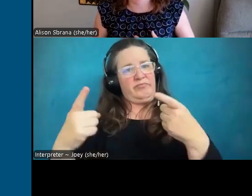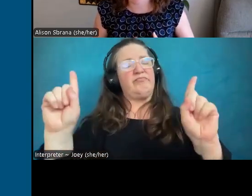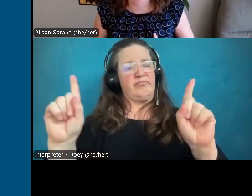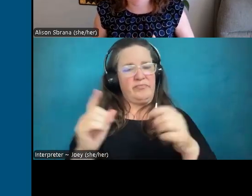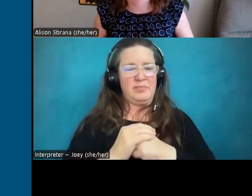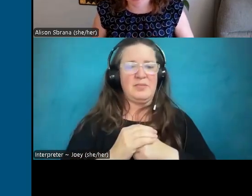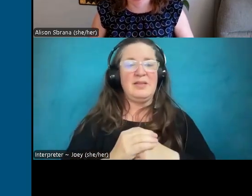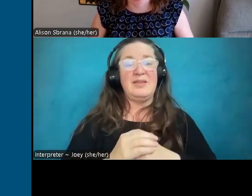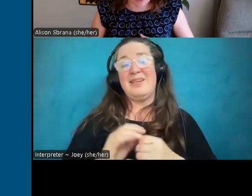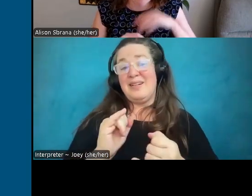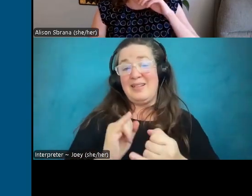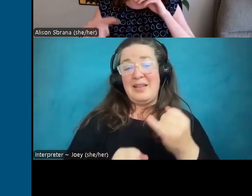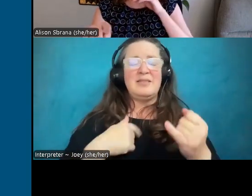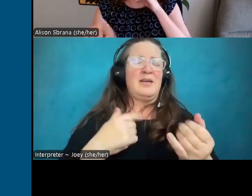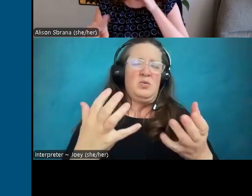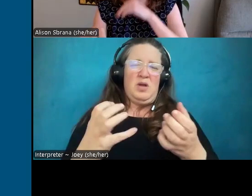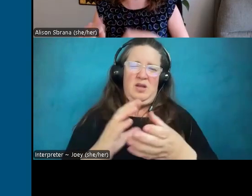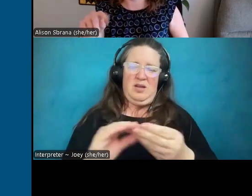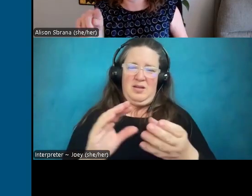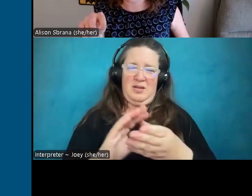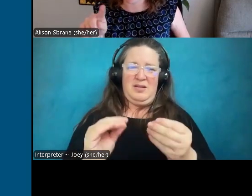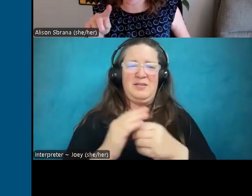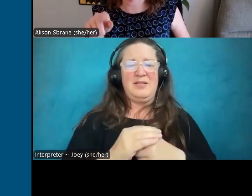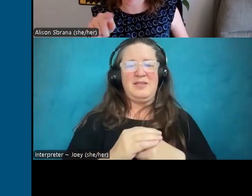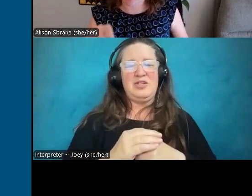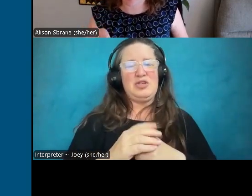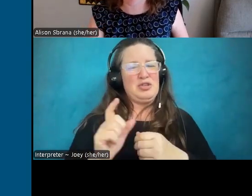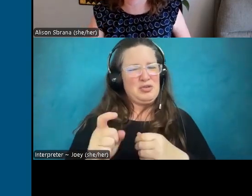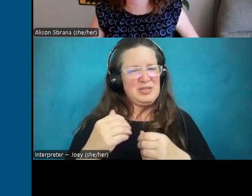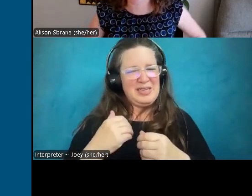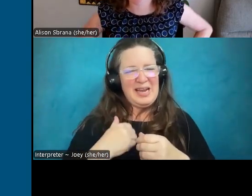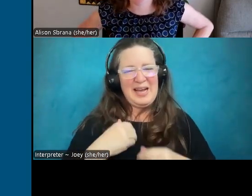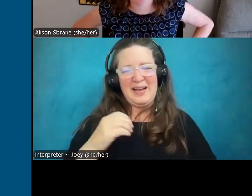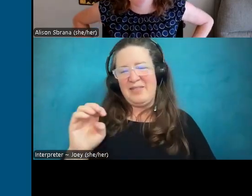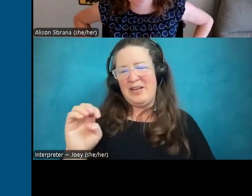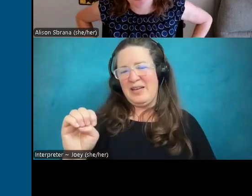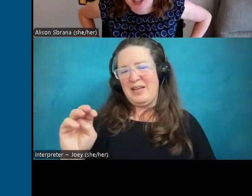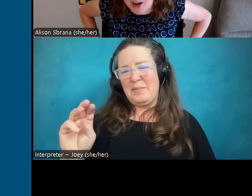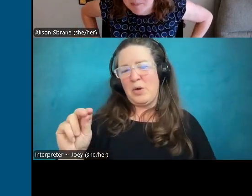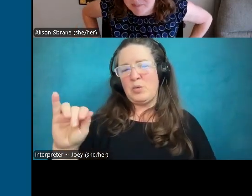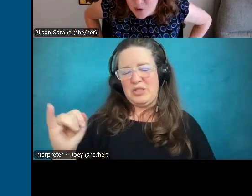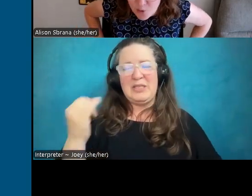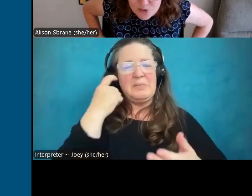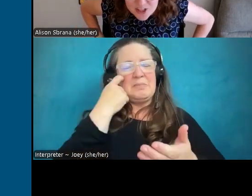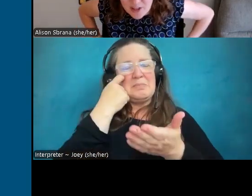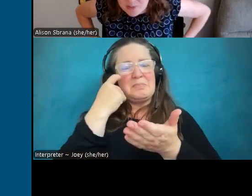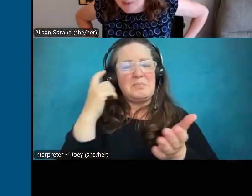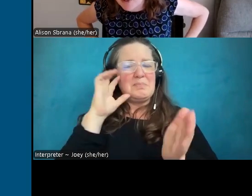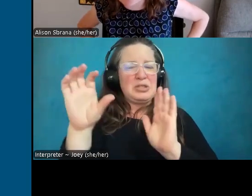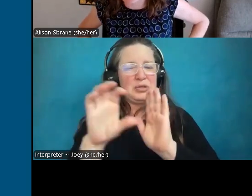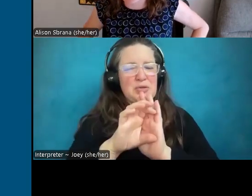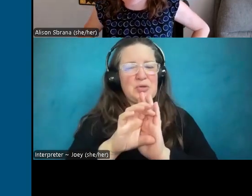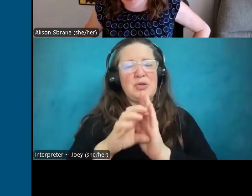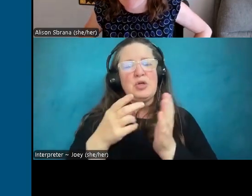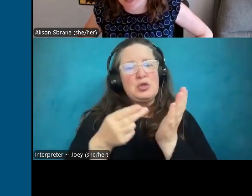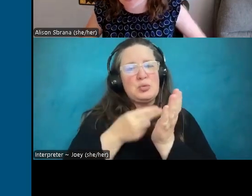The last thing I want to say, there's supposed to be little emoji pictures of spoons here, which hopefully other people